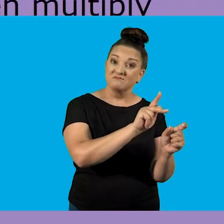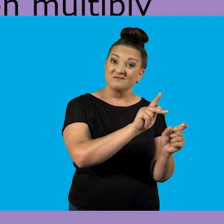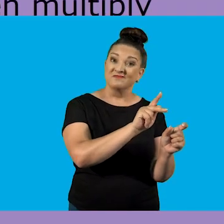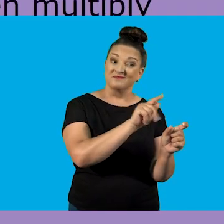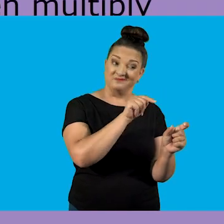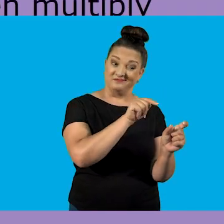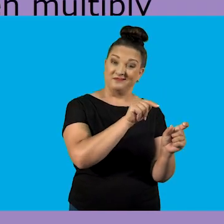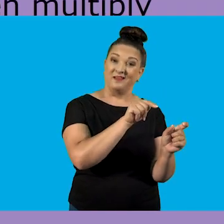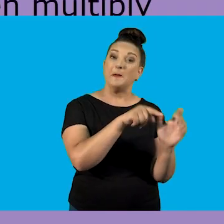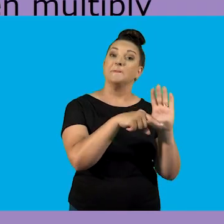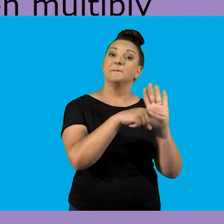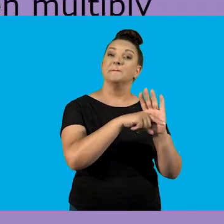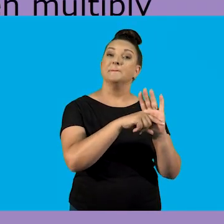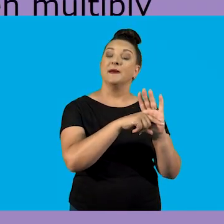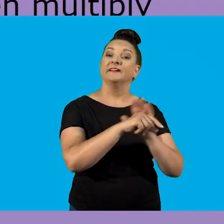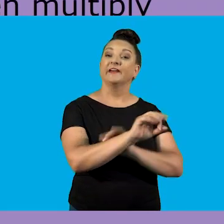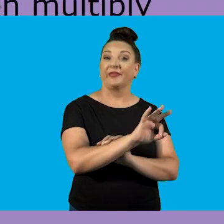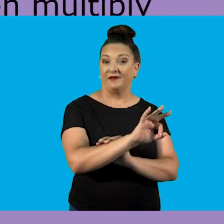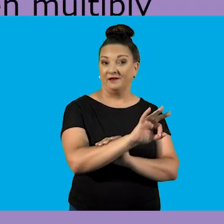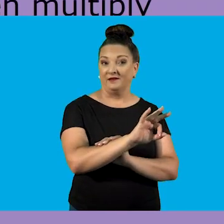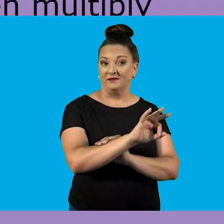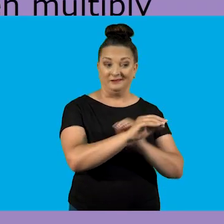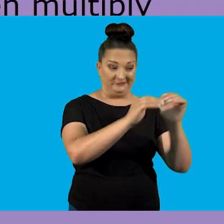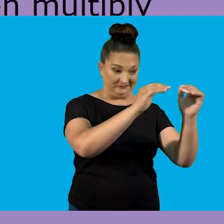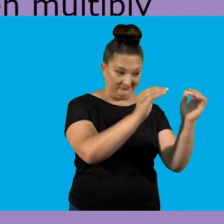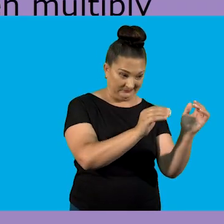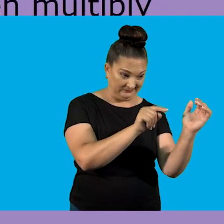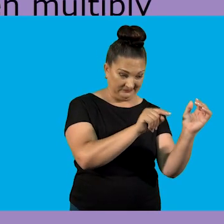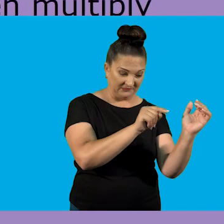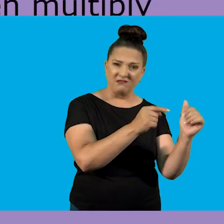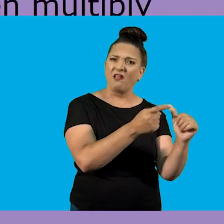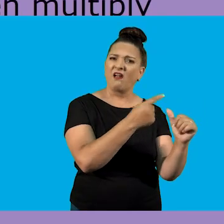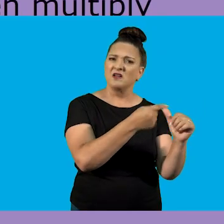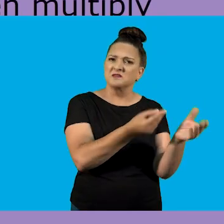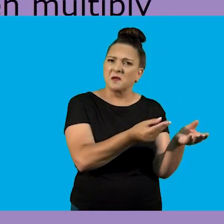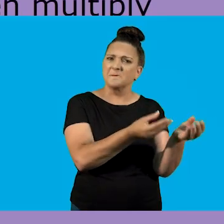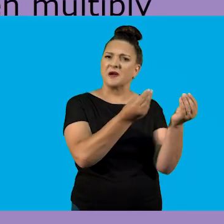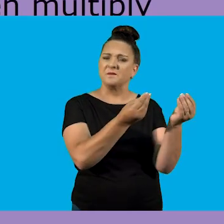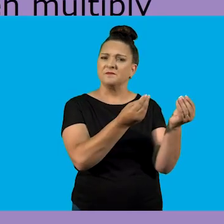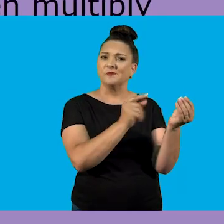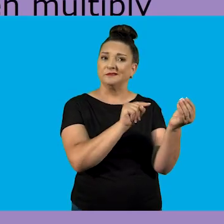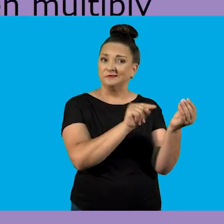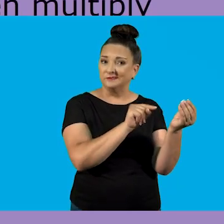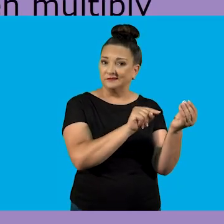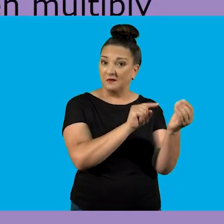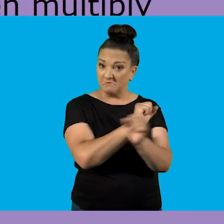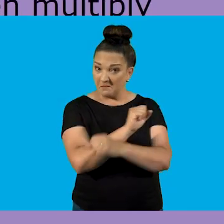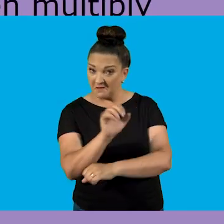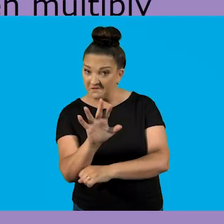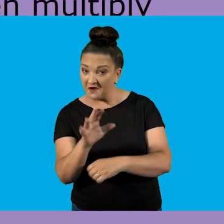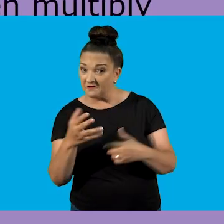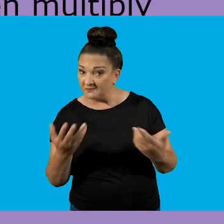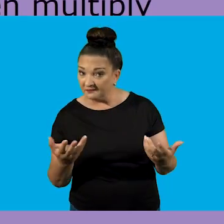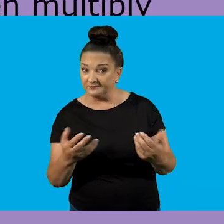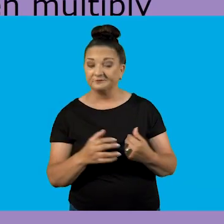3 from K. And then whatever answer we have there, we are going to multiply